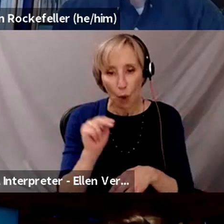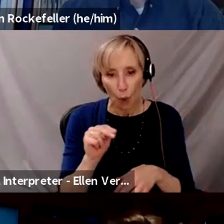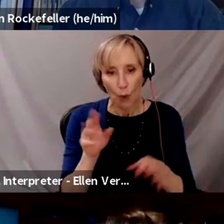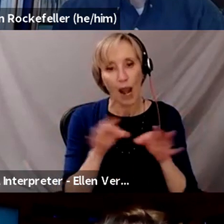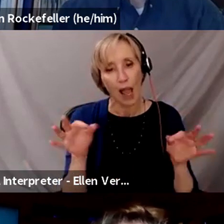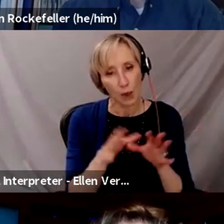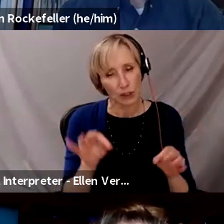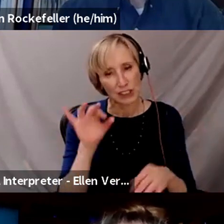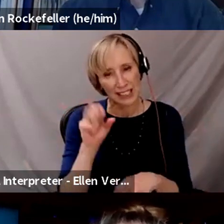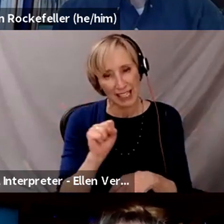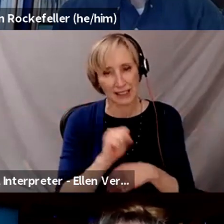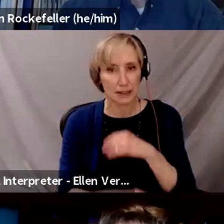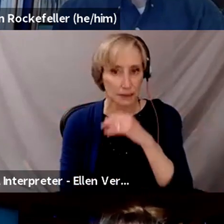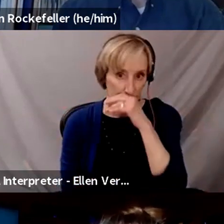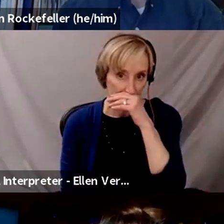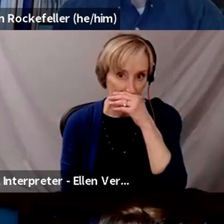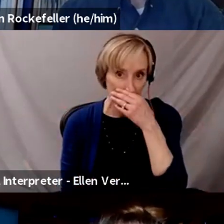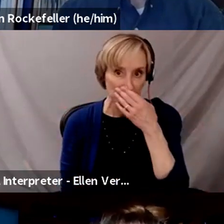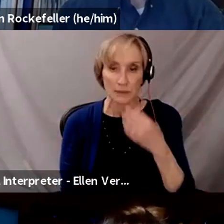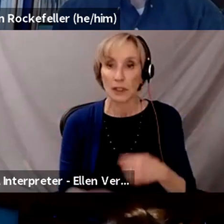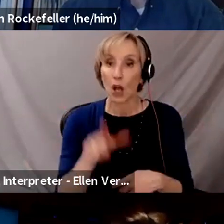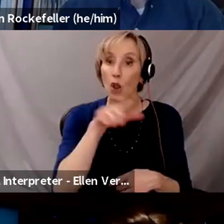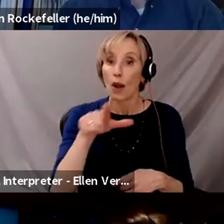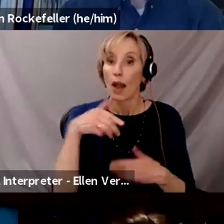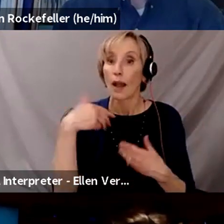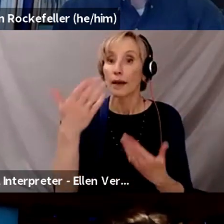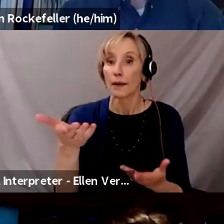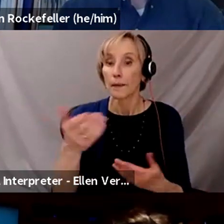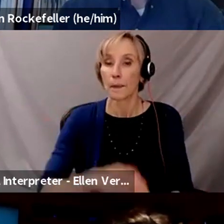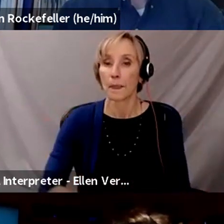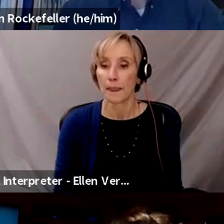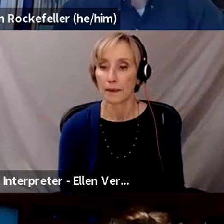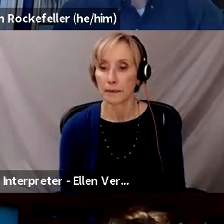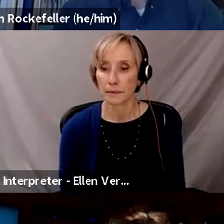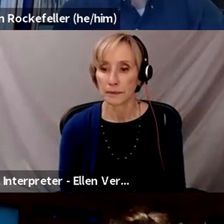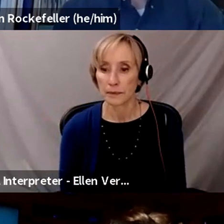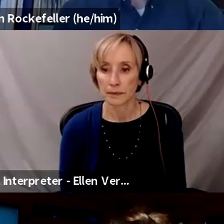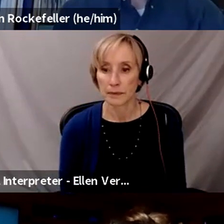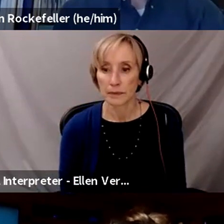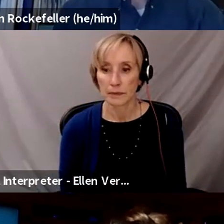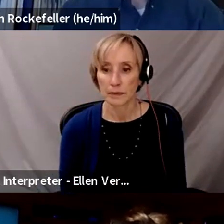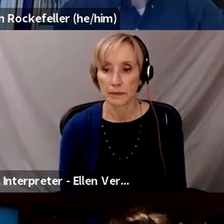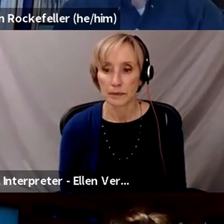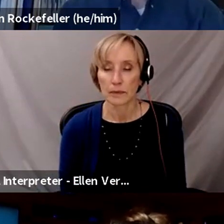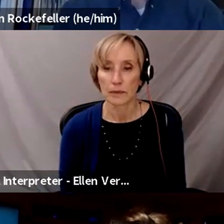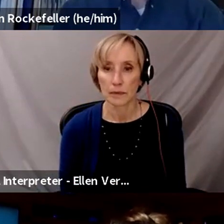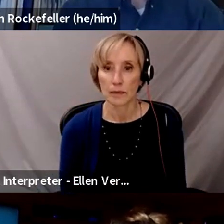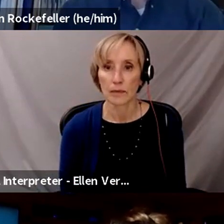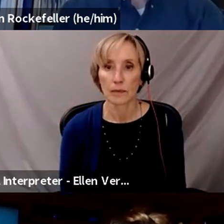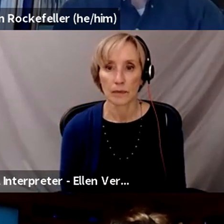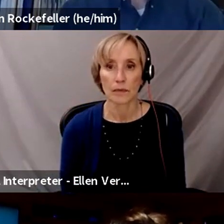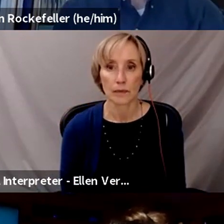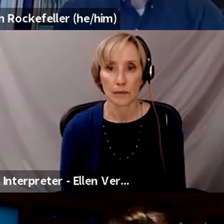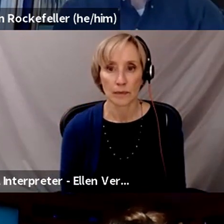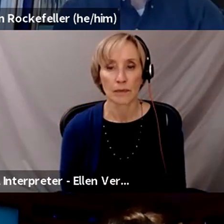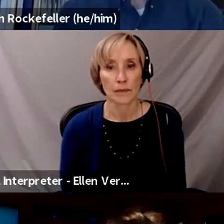back. Lorelei, did you want to jump in too? Yeah, so earlier when we were talking about othering, both Vesper and